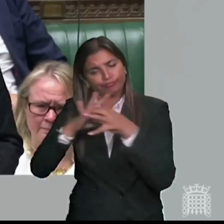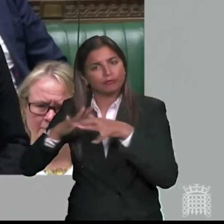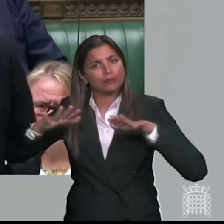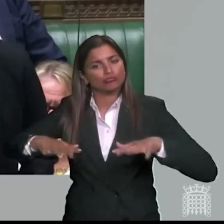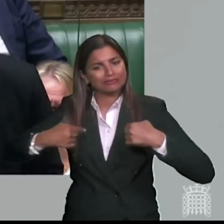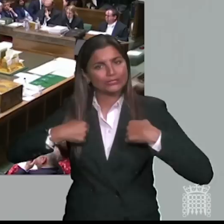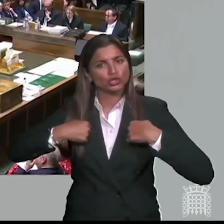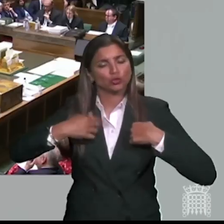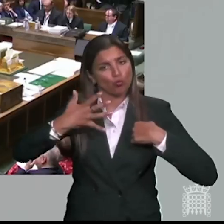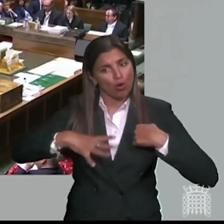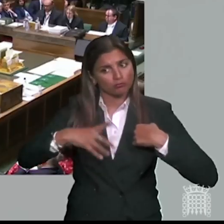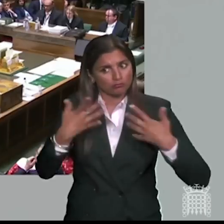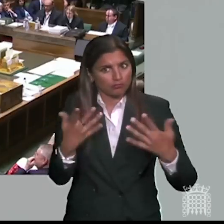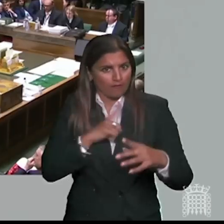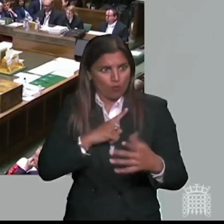and economic interests?